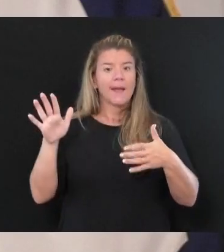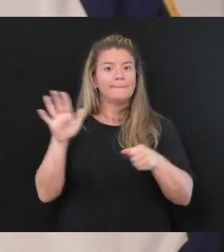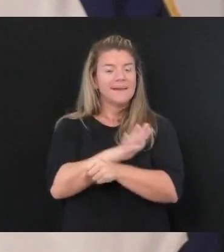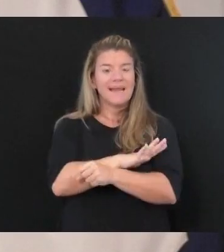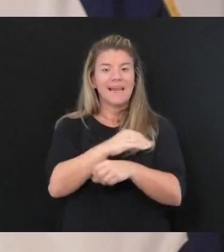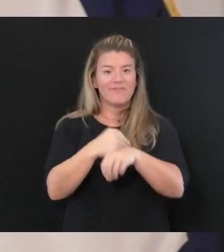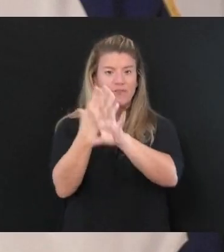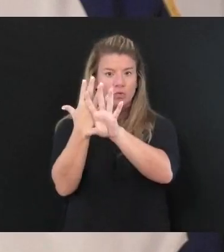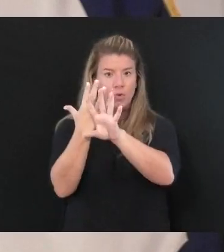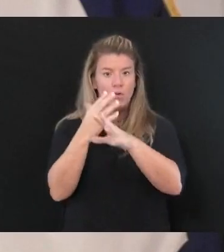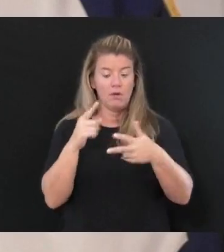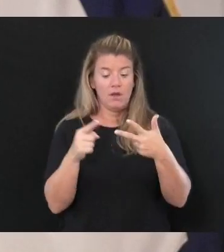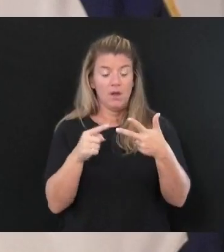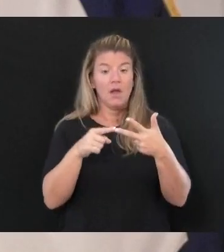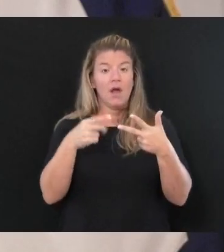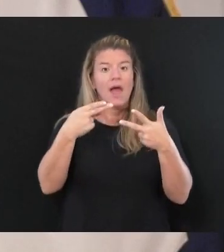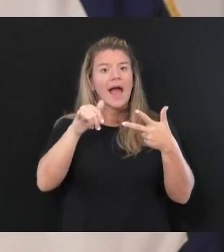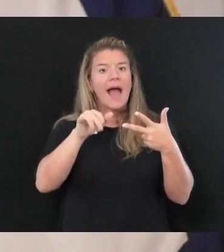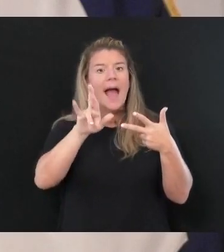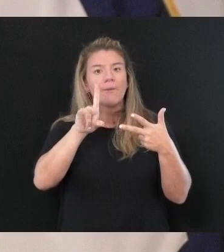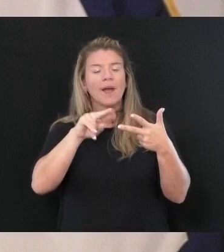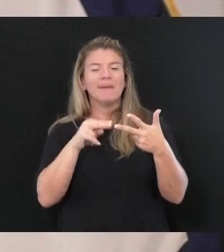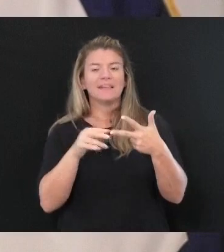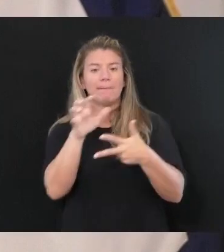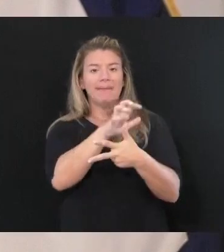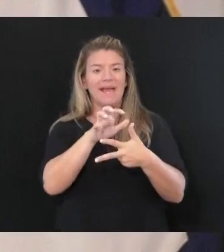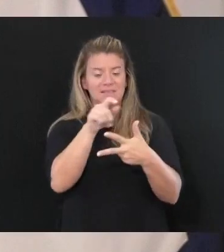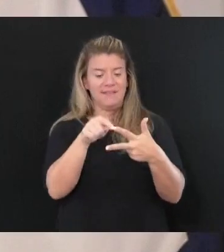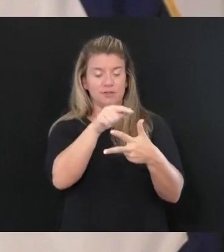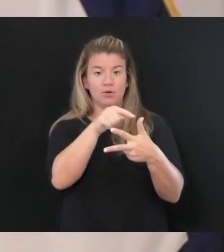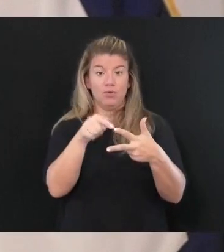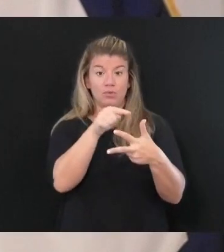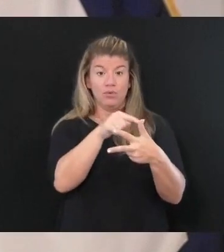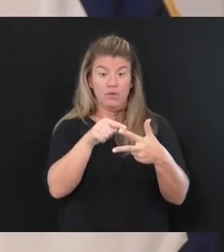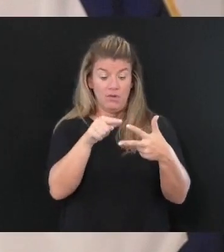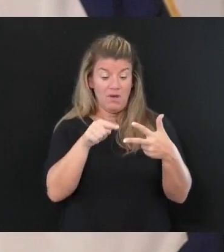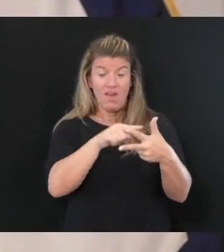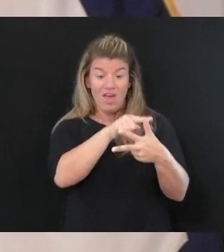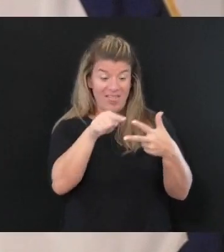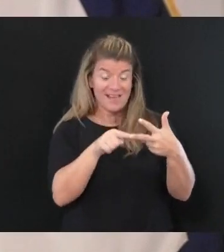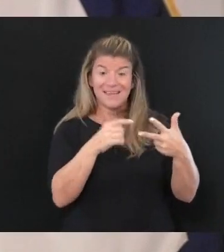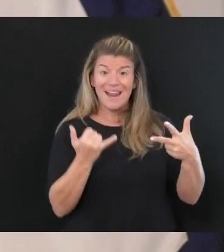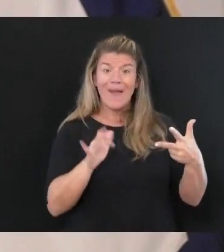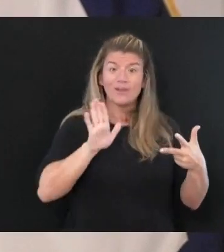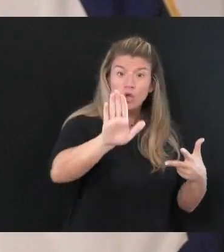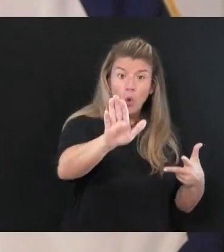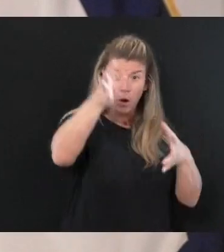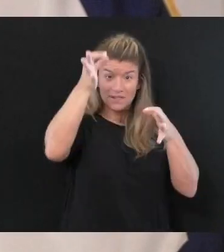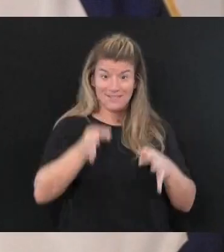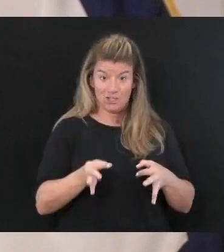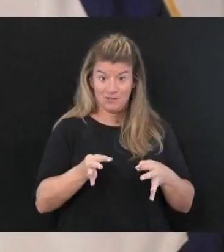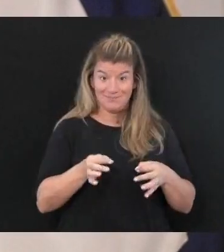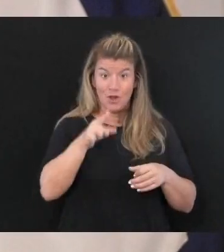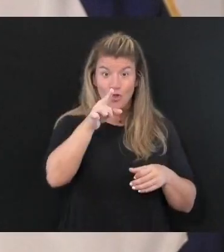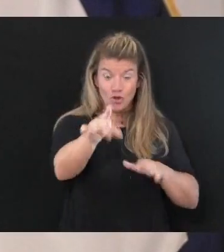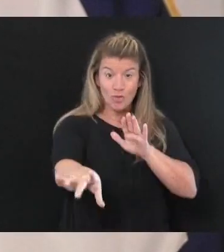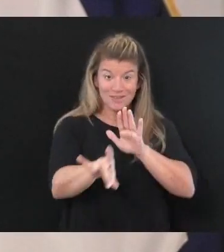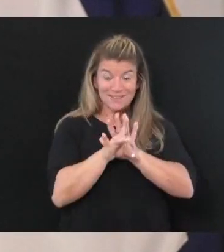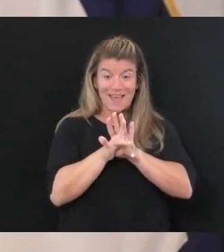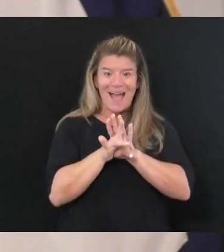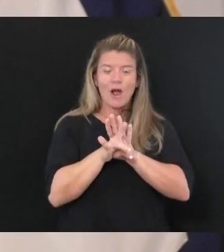hybrid. Your choice, parents, your choice to how you want your kid to